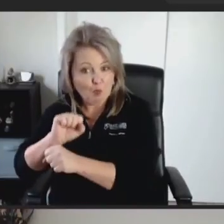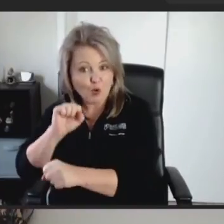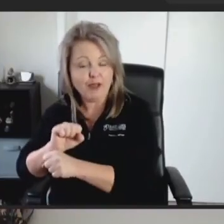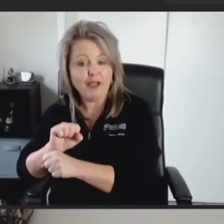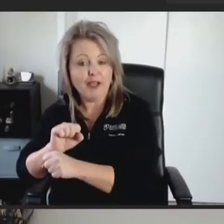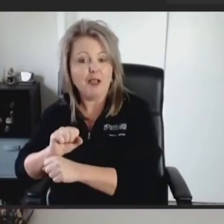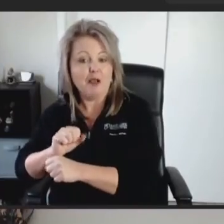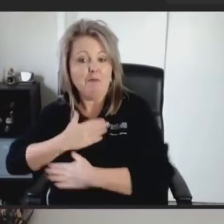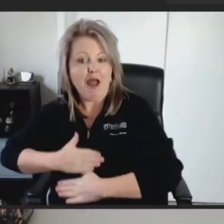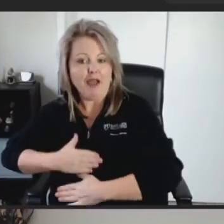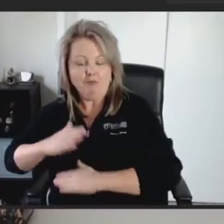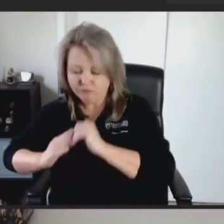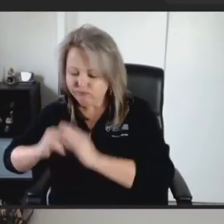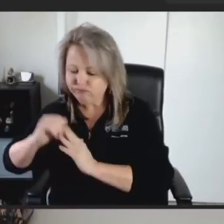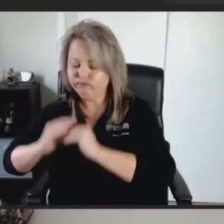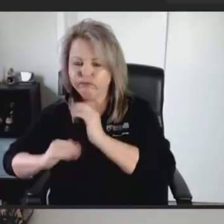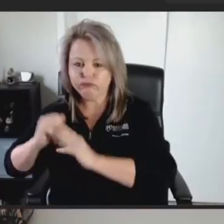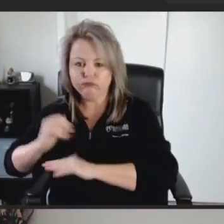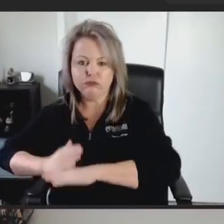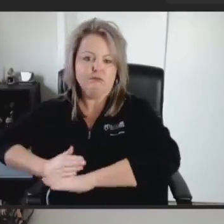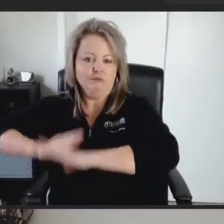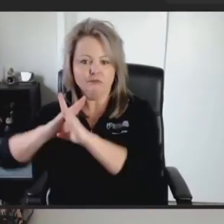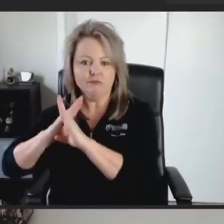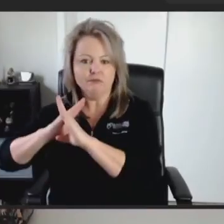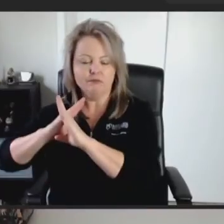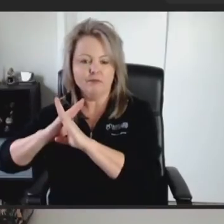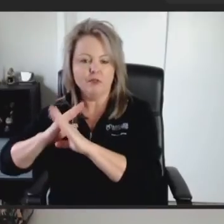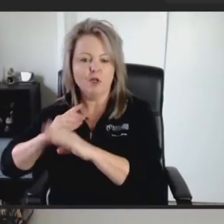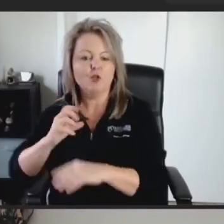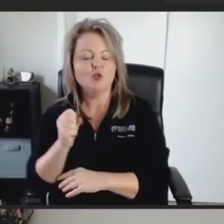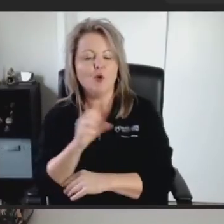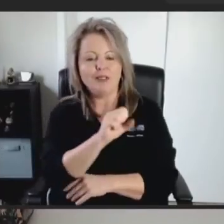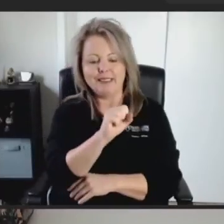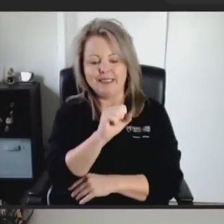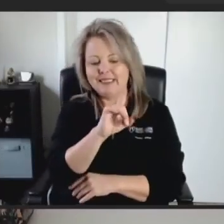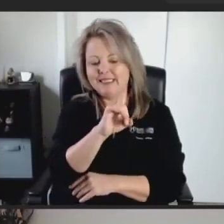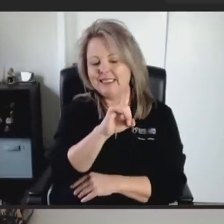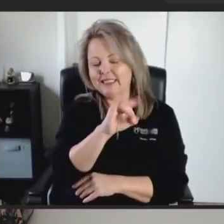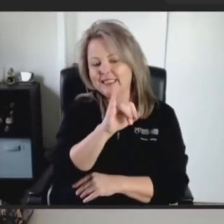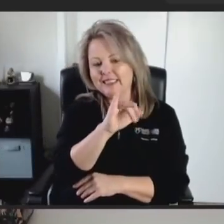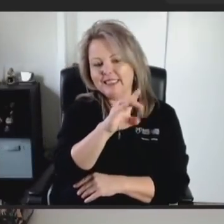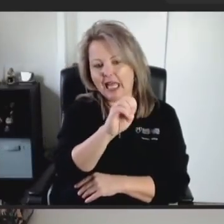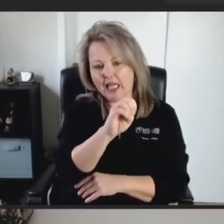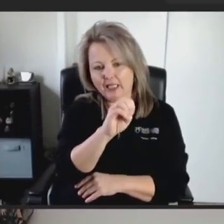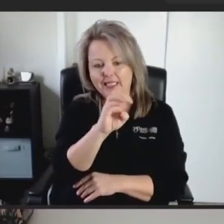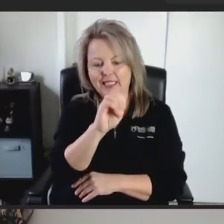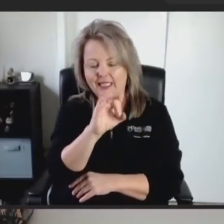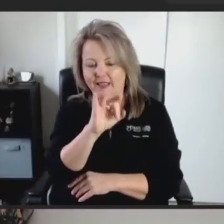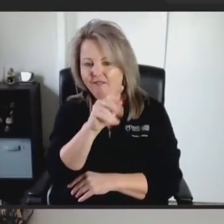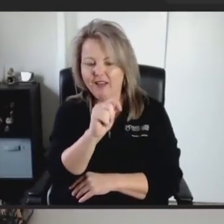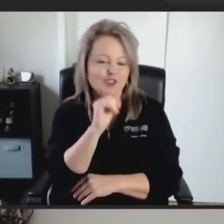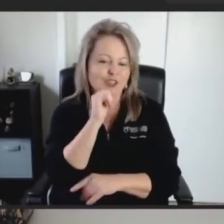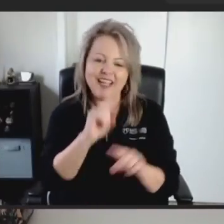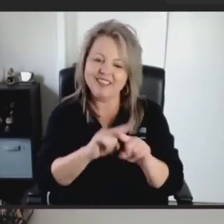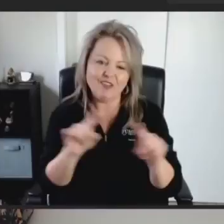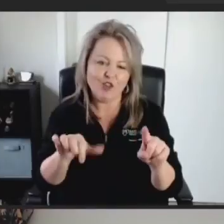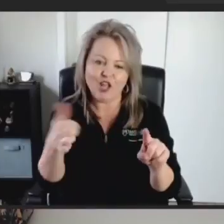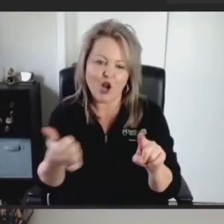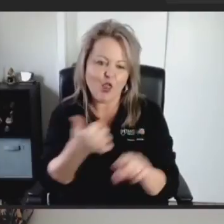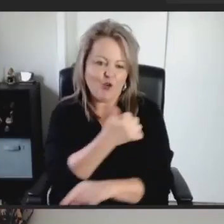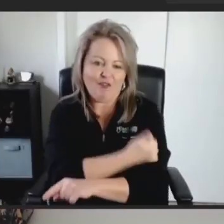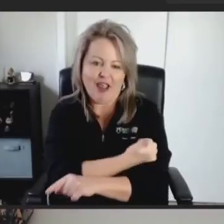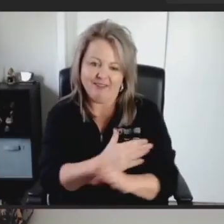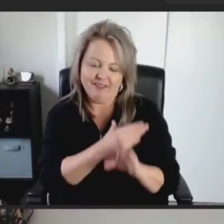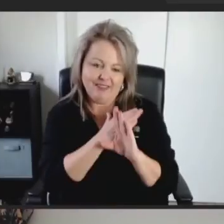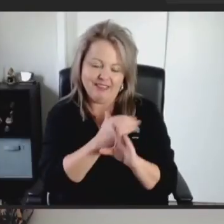So the short-term side effects are really nothing different than any other vaccine we give, and not much to